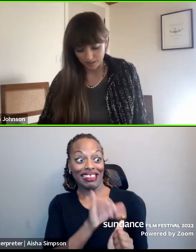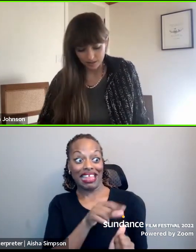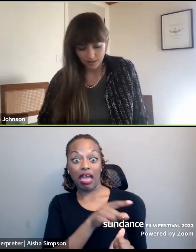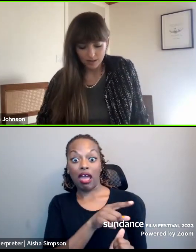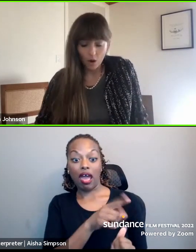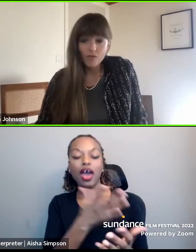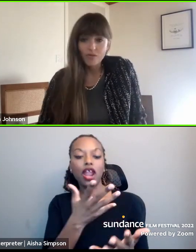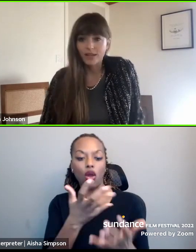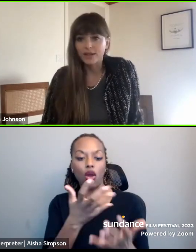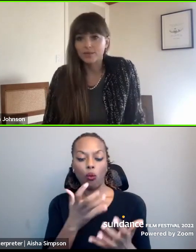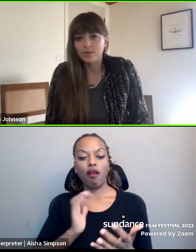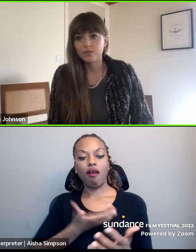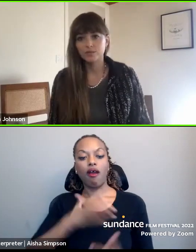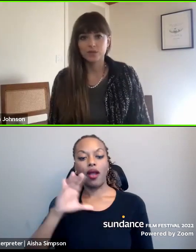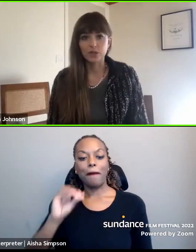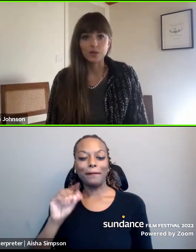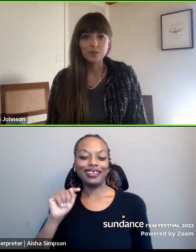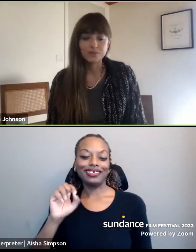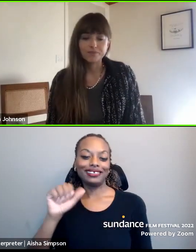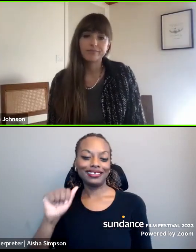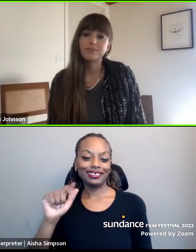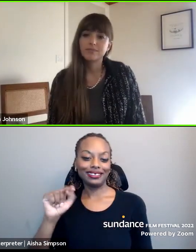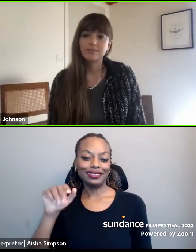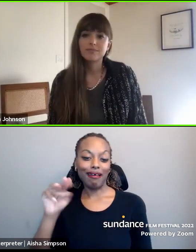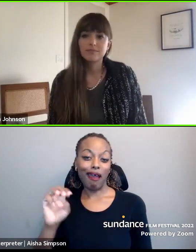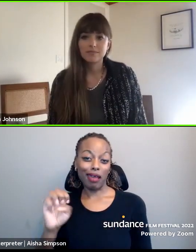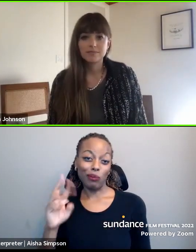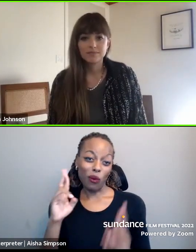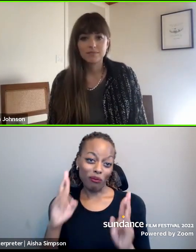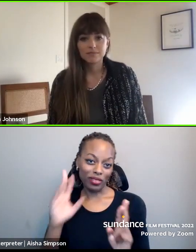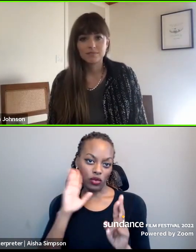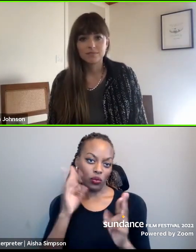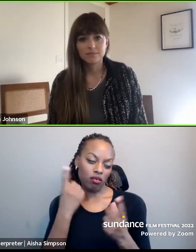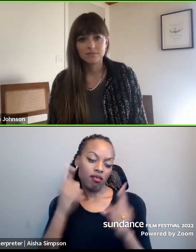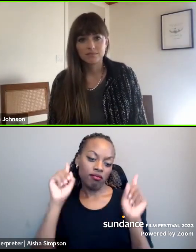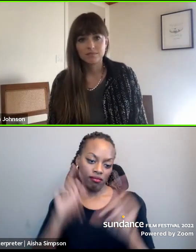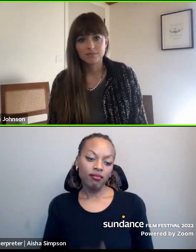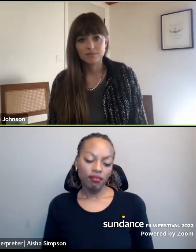Time to hopefully do.